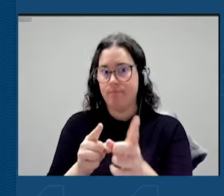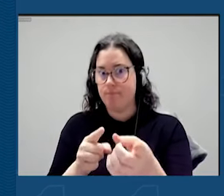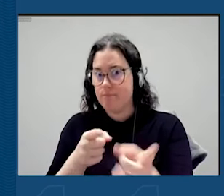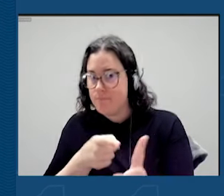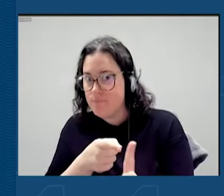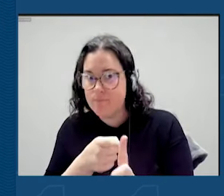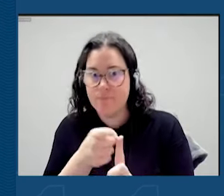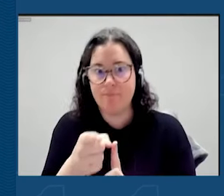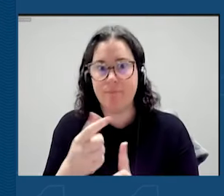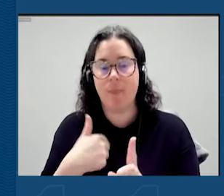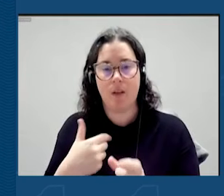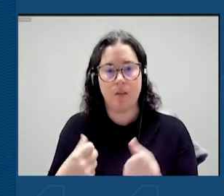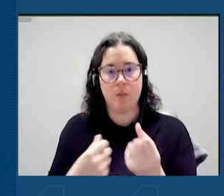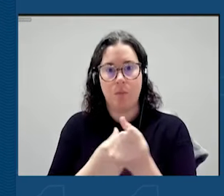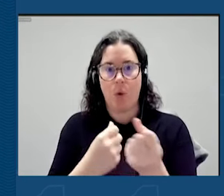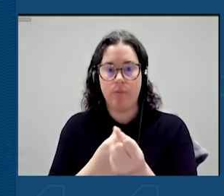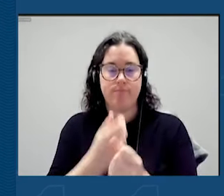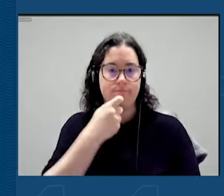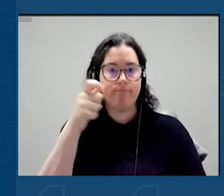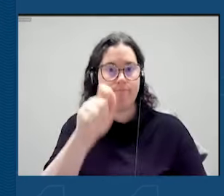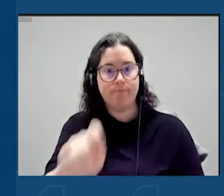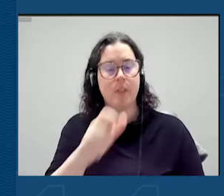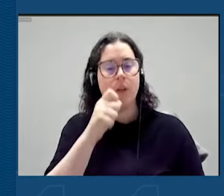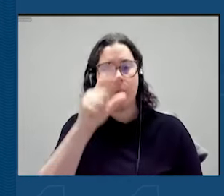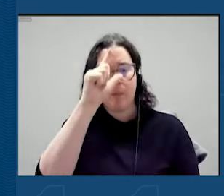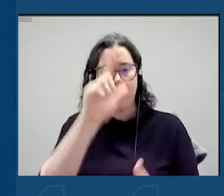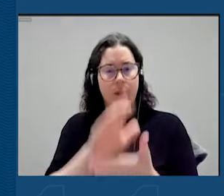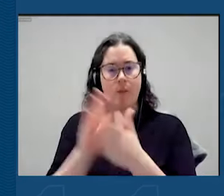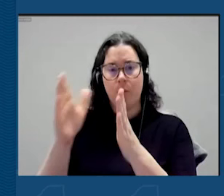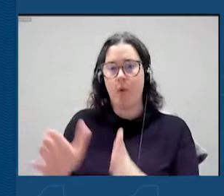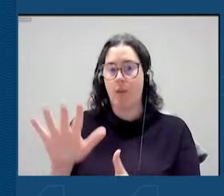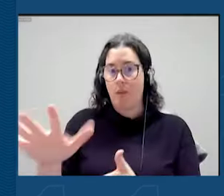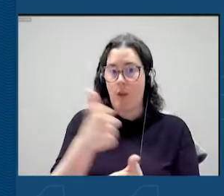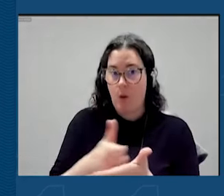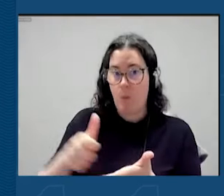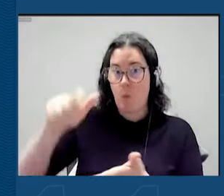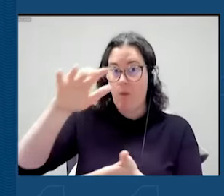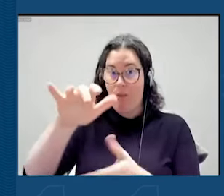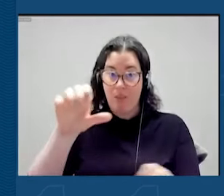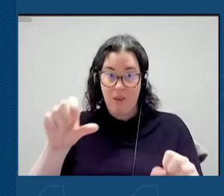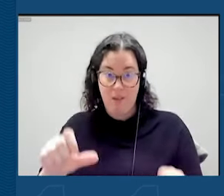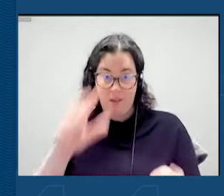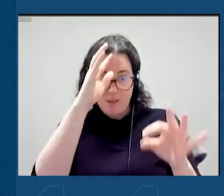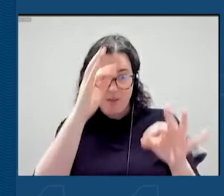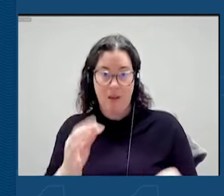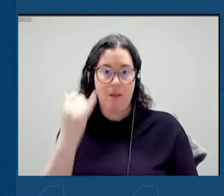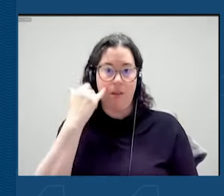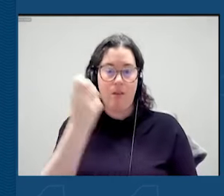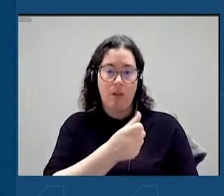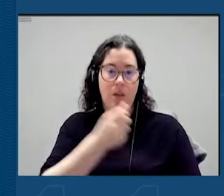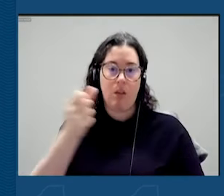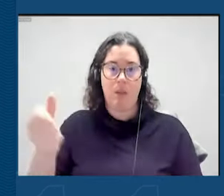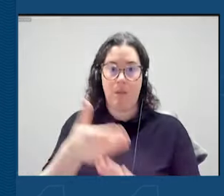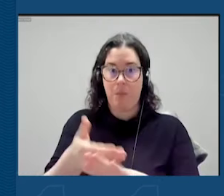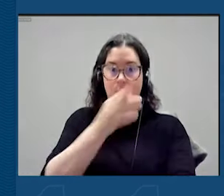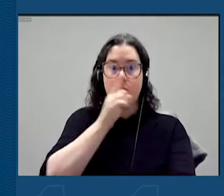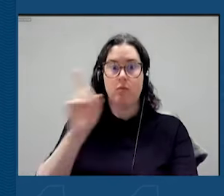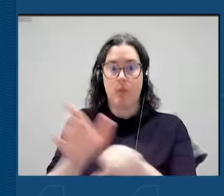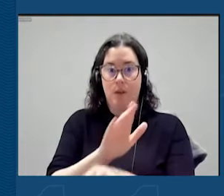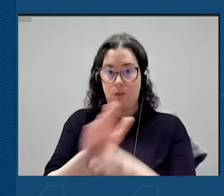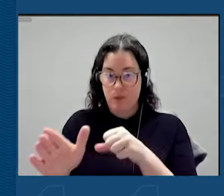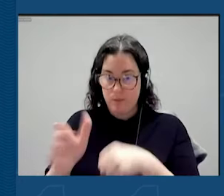that someone's wealth should be the determining factor on whether or not they're incarcerated before they're convicted of a